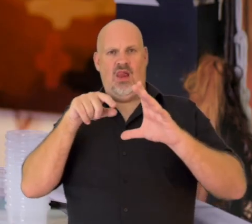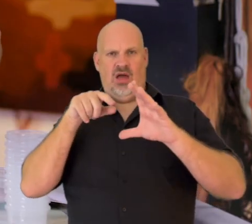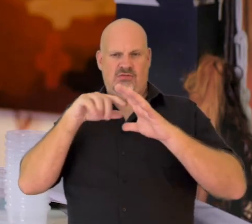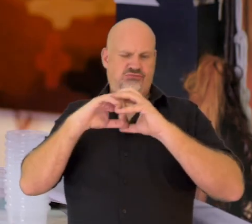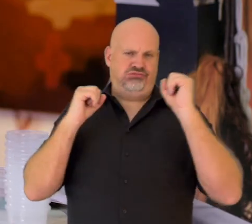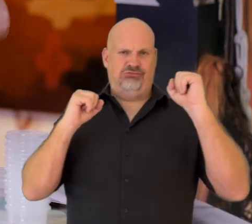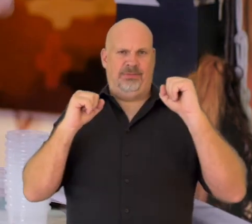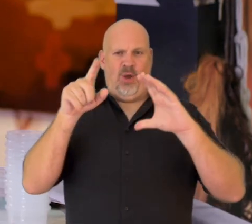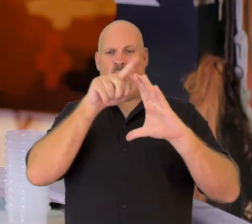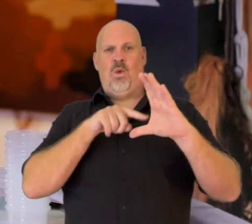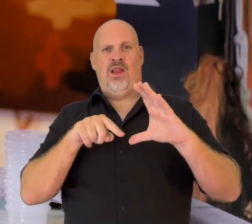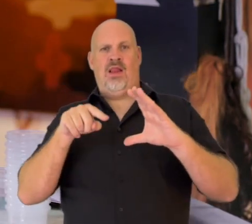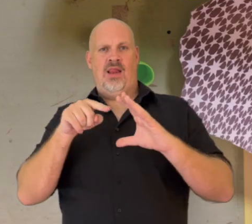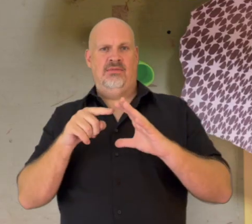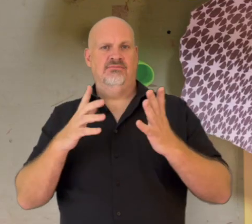stick that down.